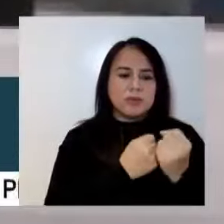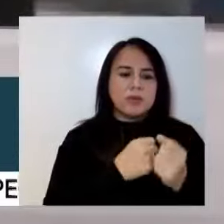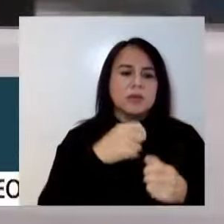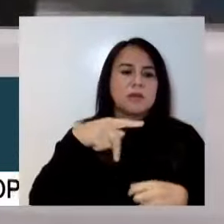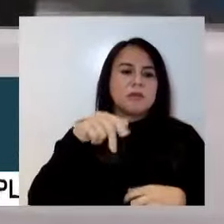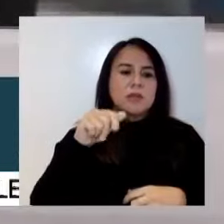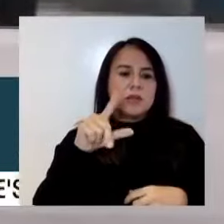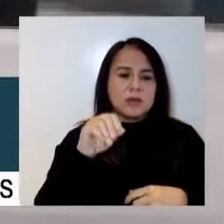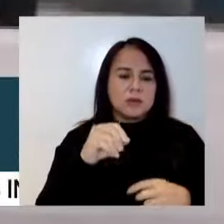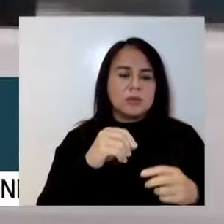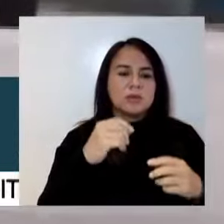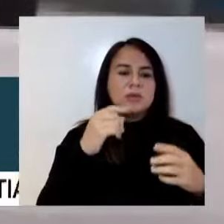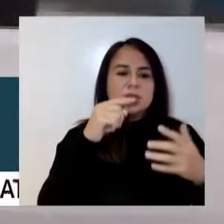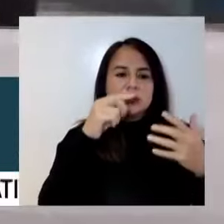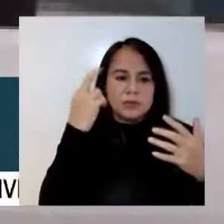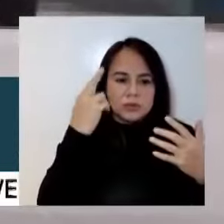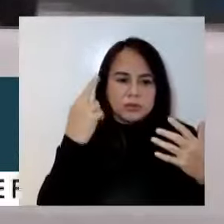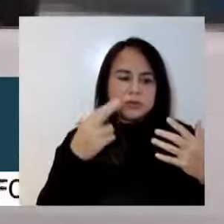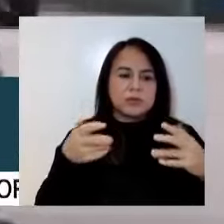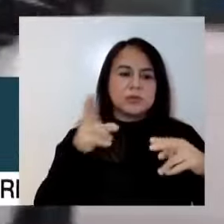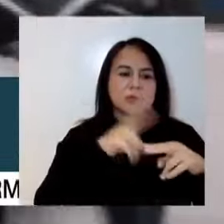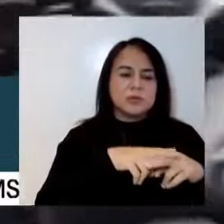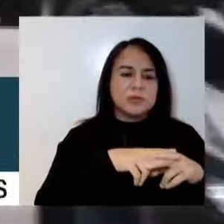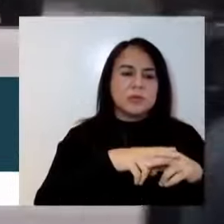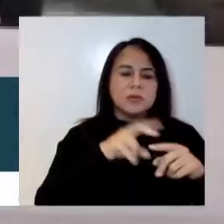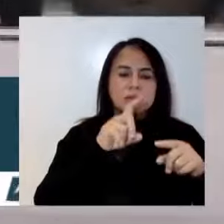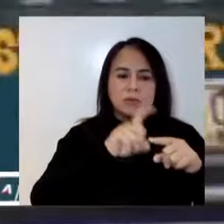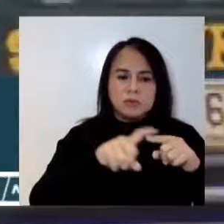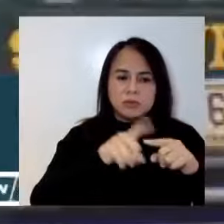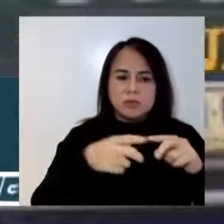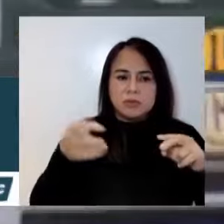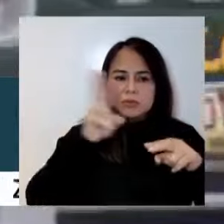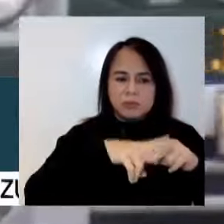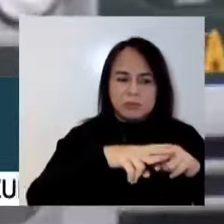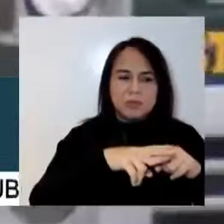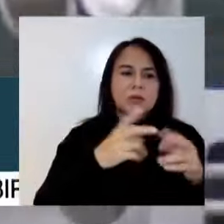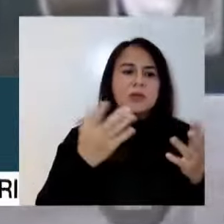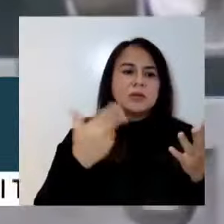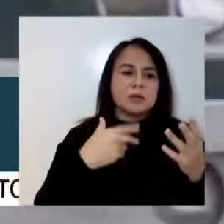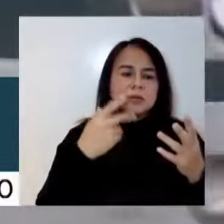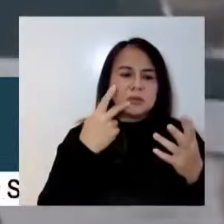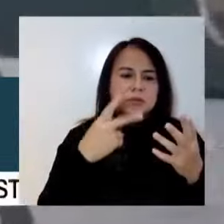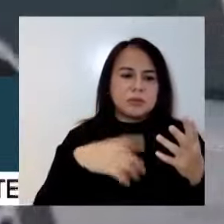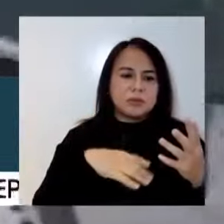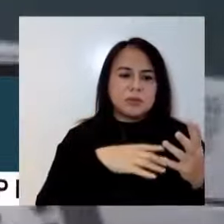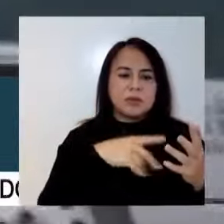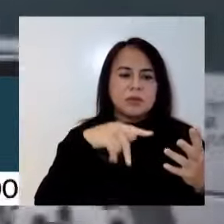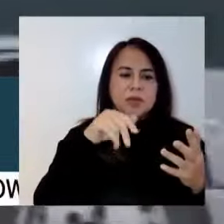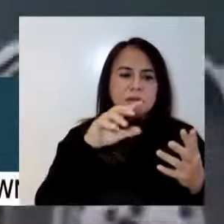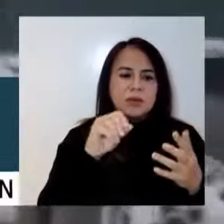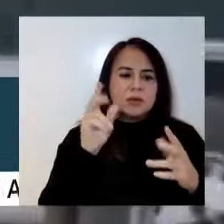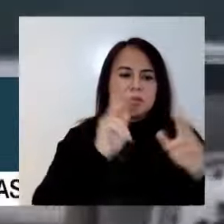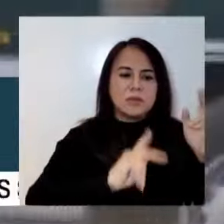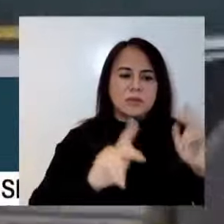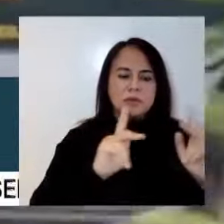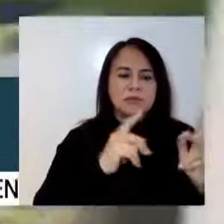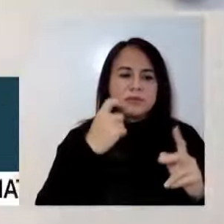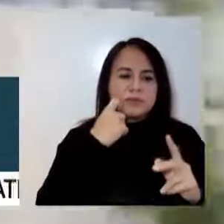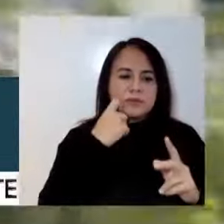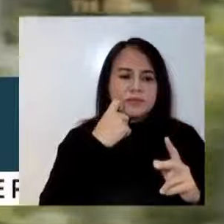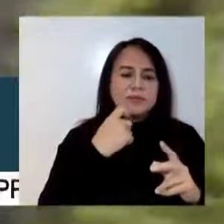cites this reason for the increase in its power rates. The House probe is also expected to look into Paleco's performance. Just recently,